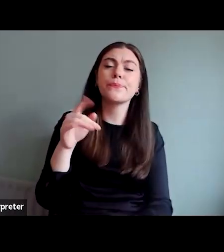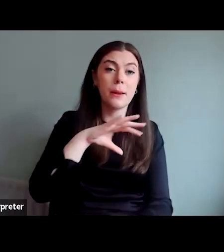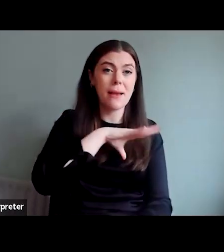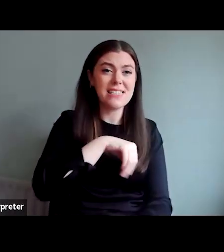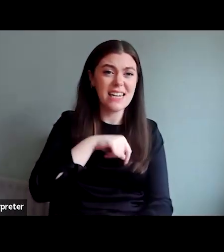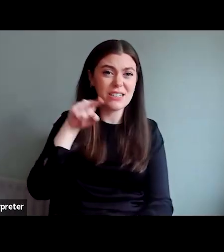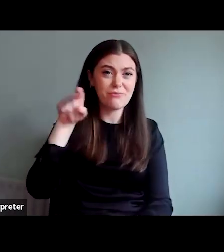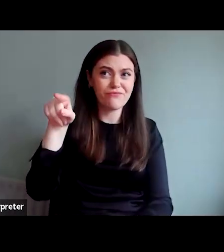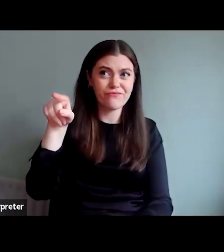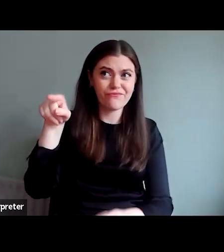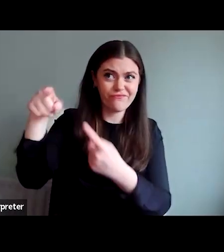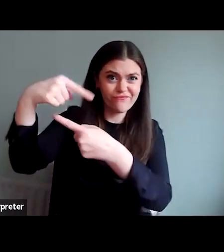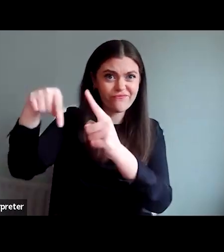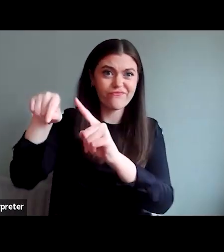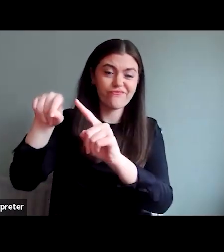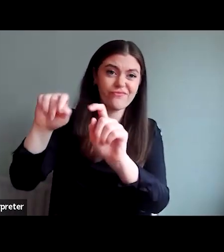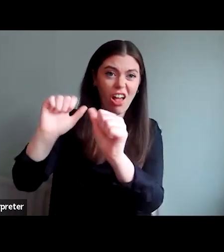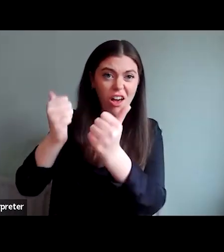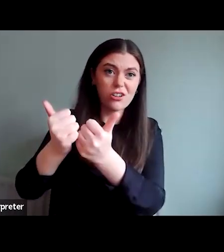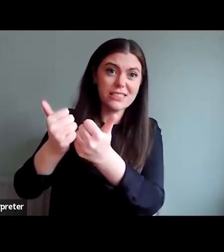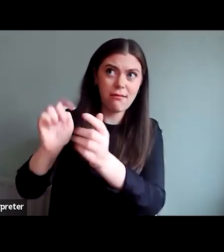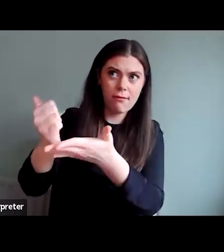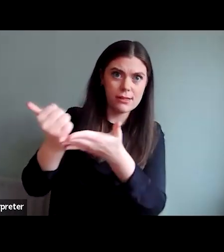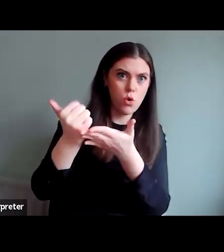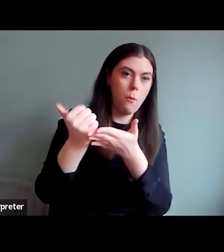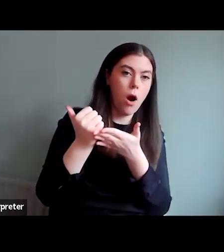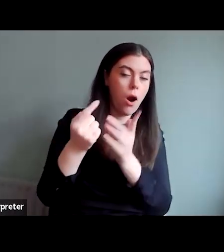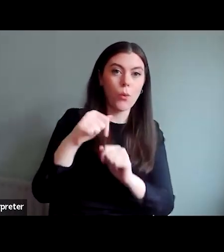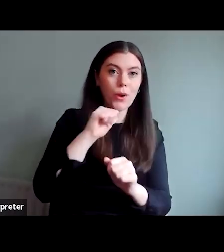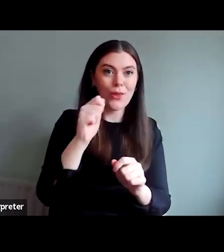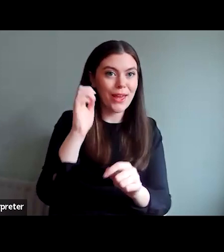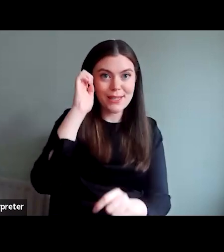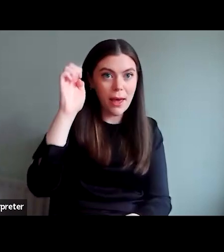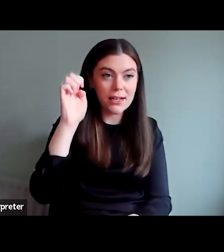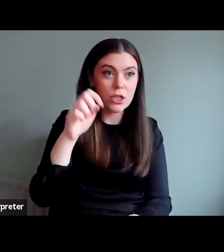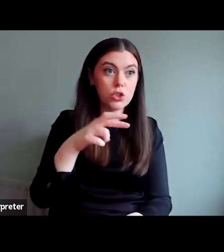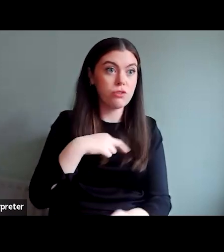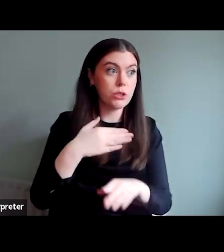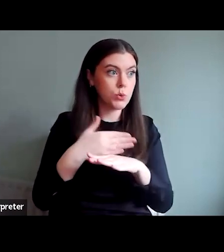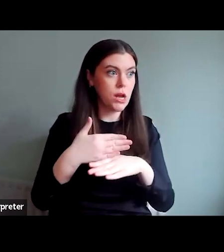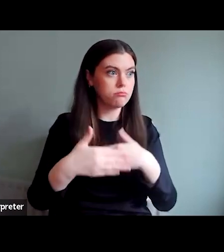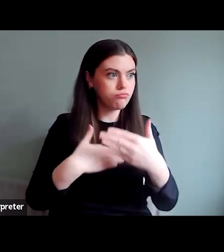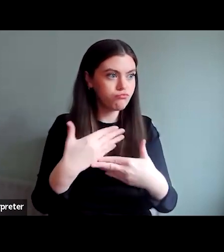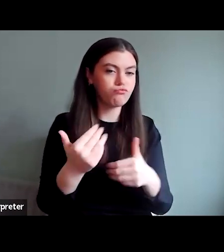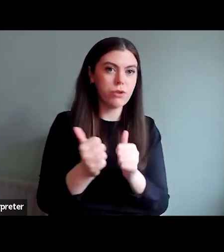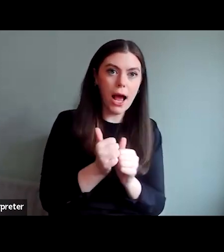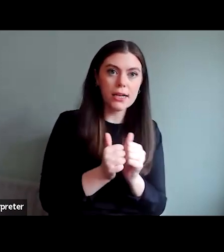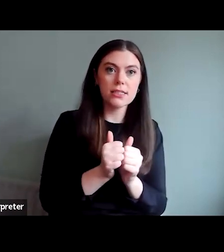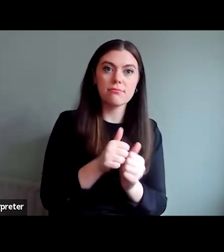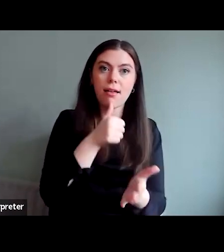and getting all that through, getting the action going, writing a letter, delivering it to